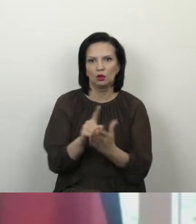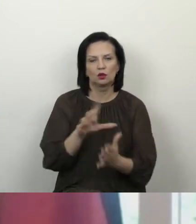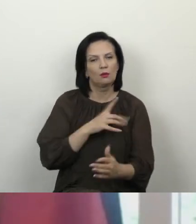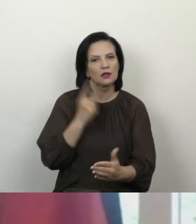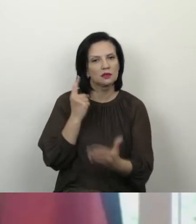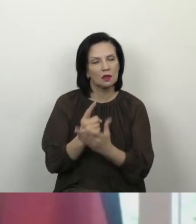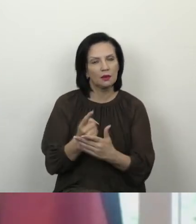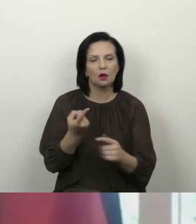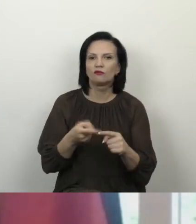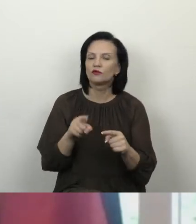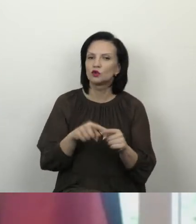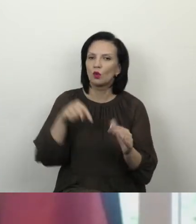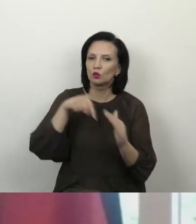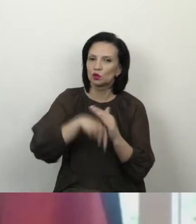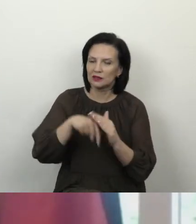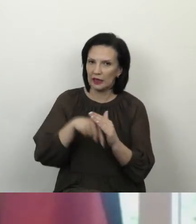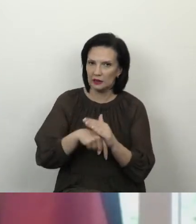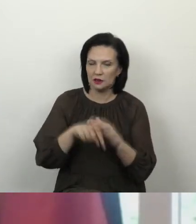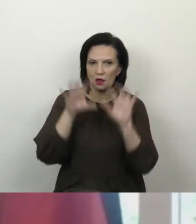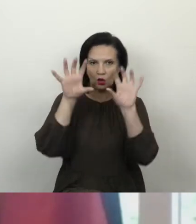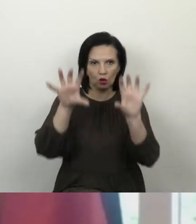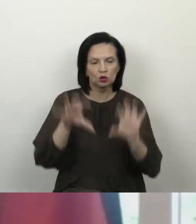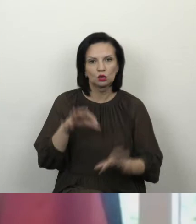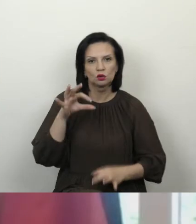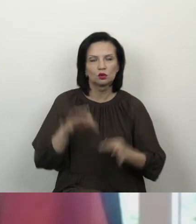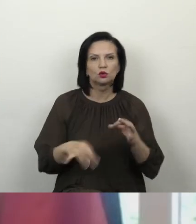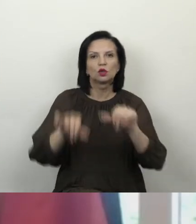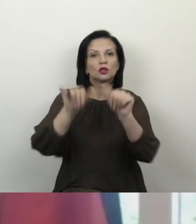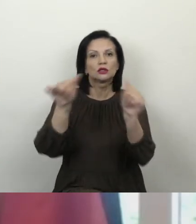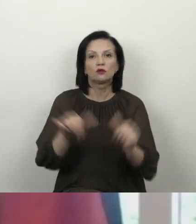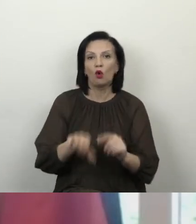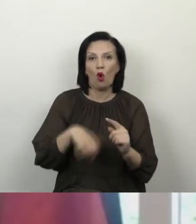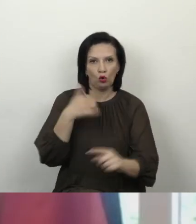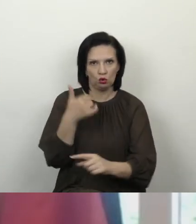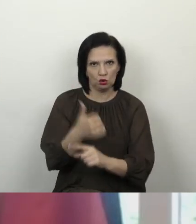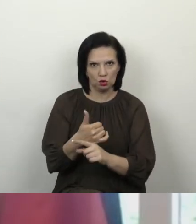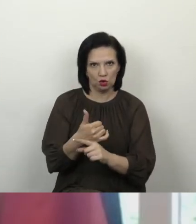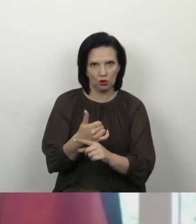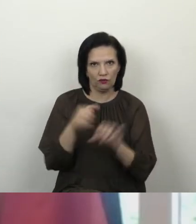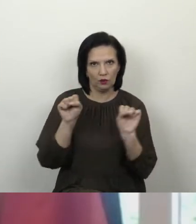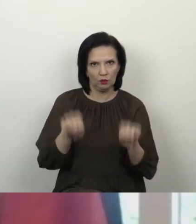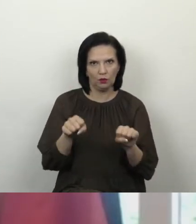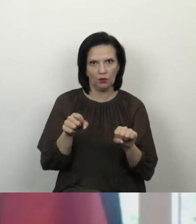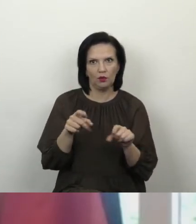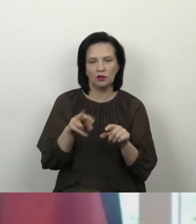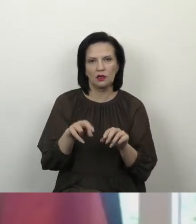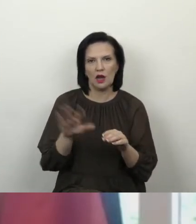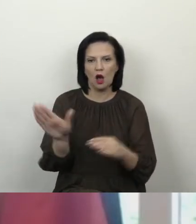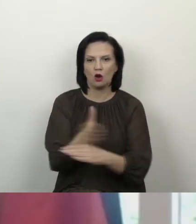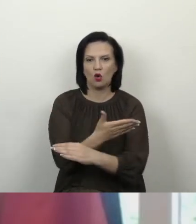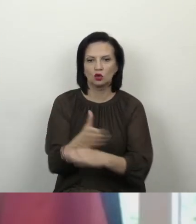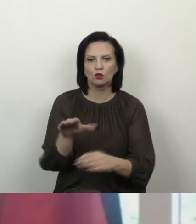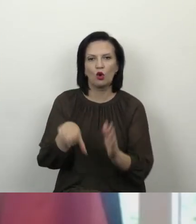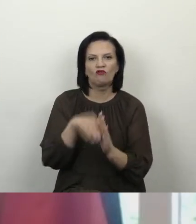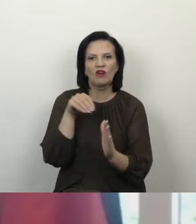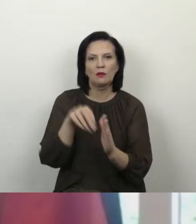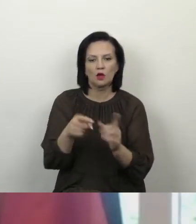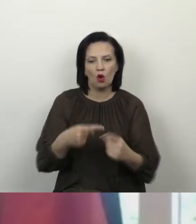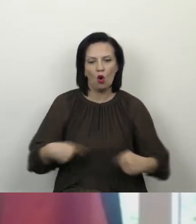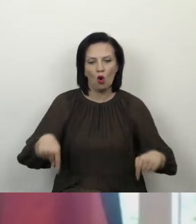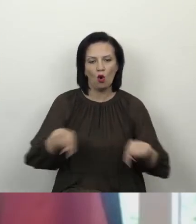general criteria for the division of constituencies, in particular an